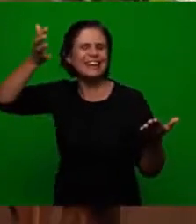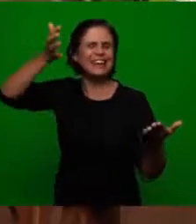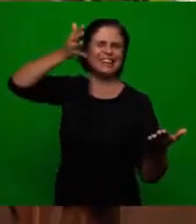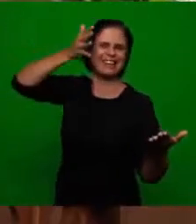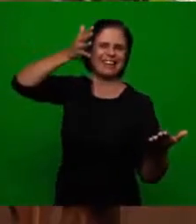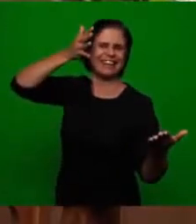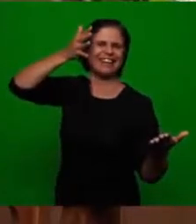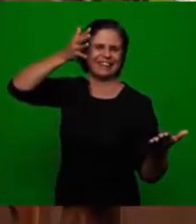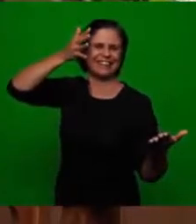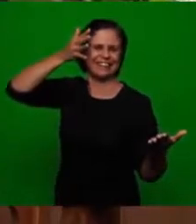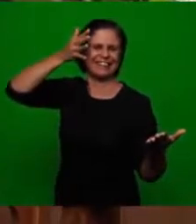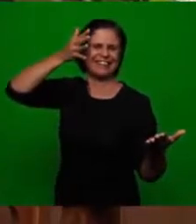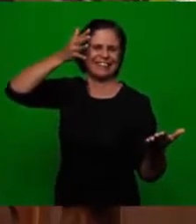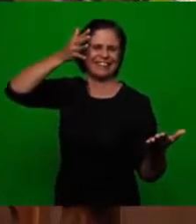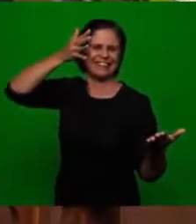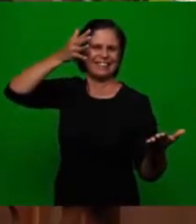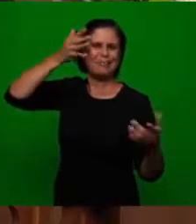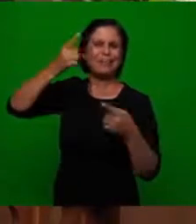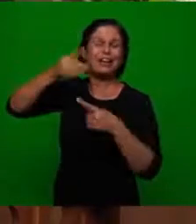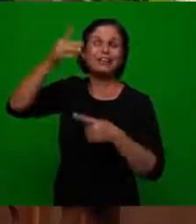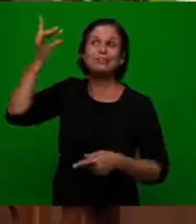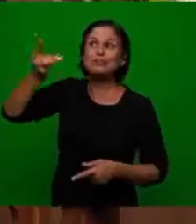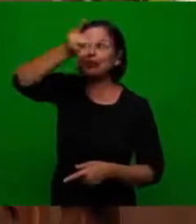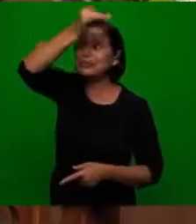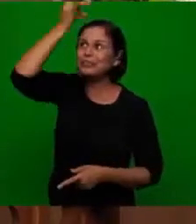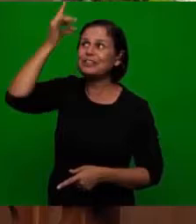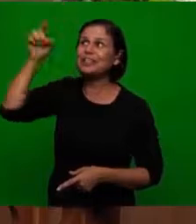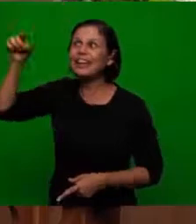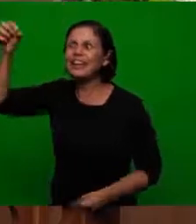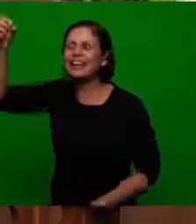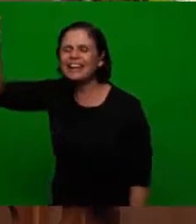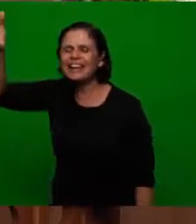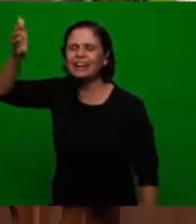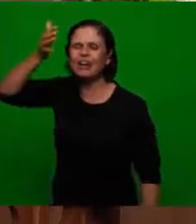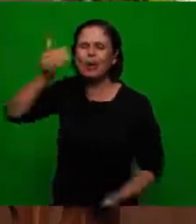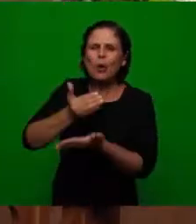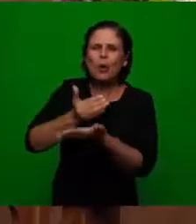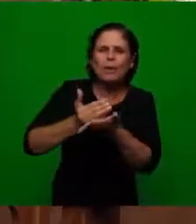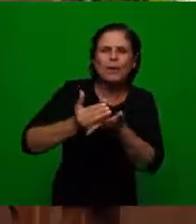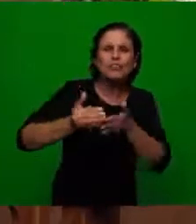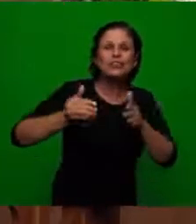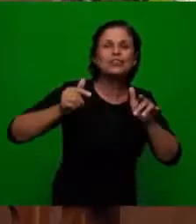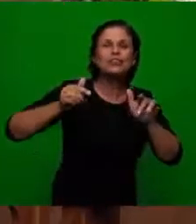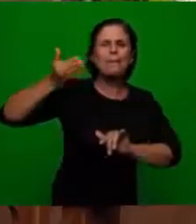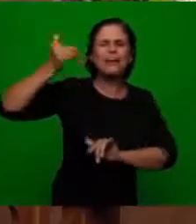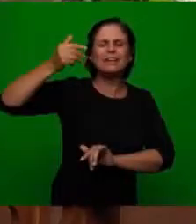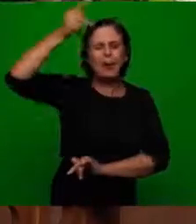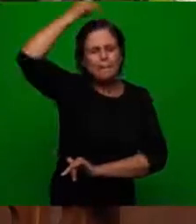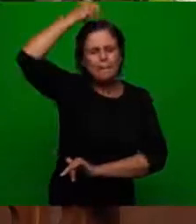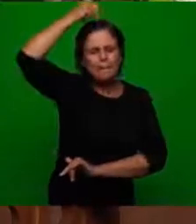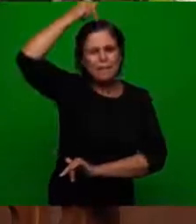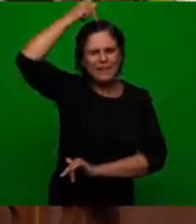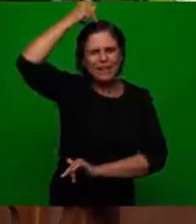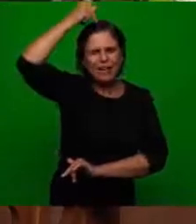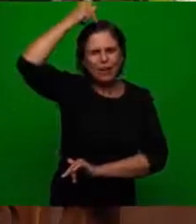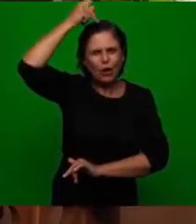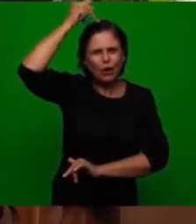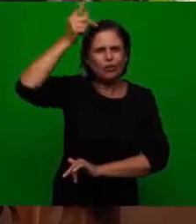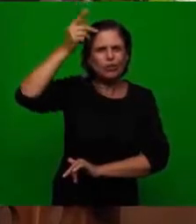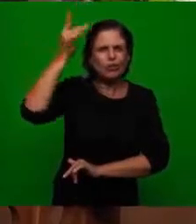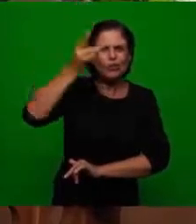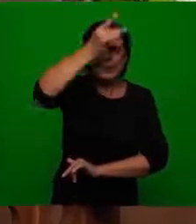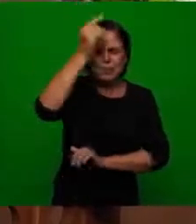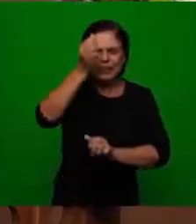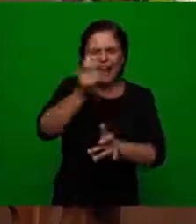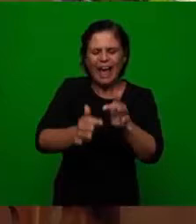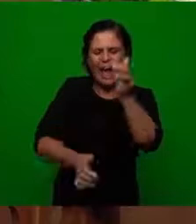because directly through the breath of the spirit of the Lord and it started in Pentecostus with